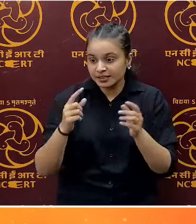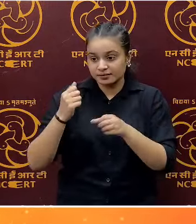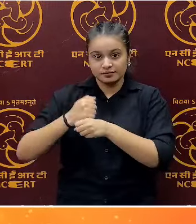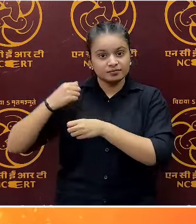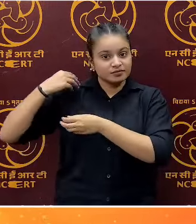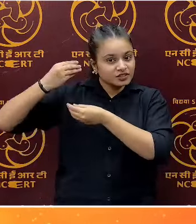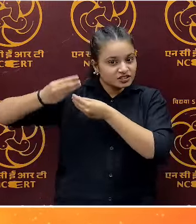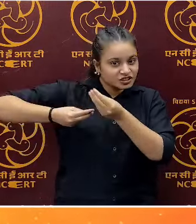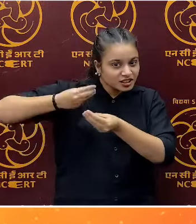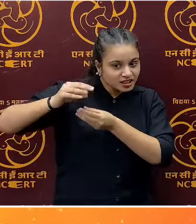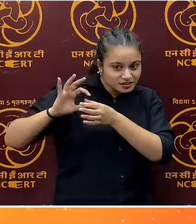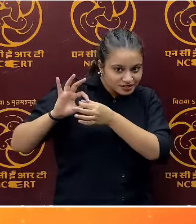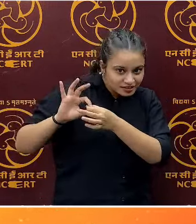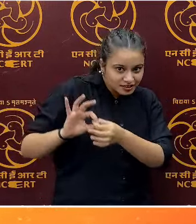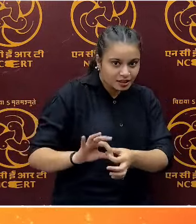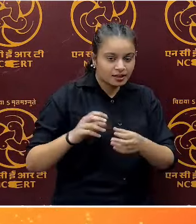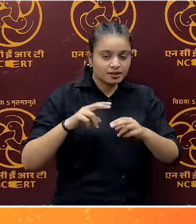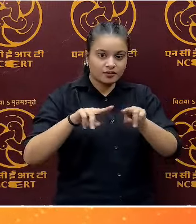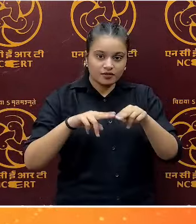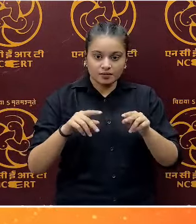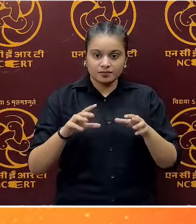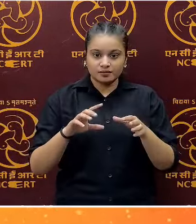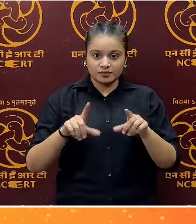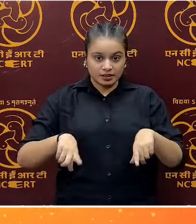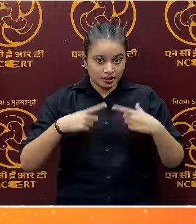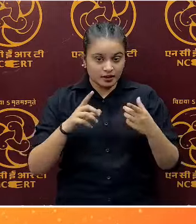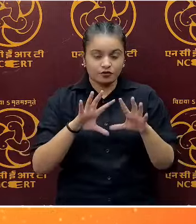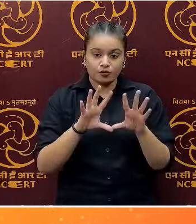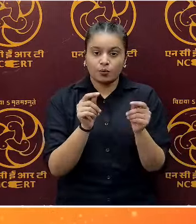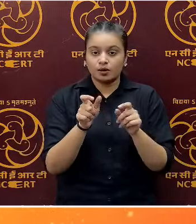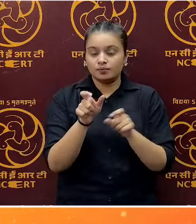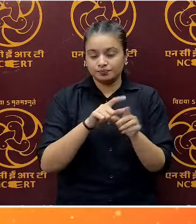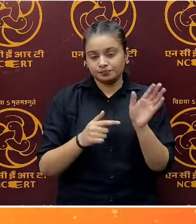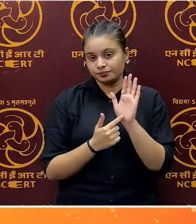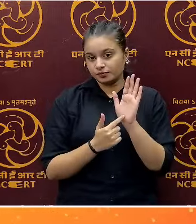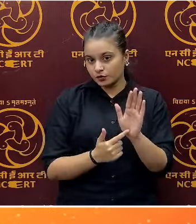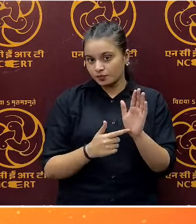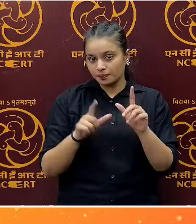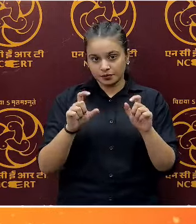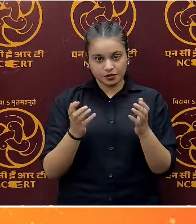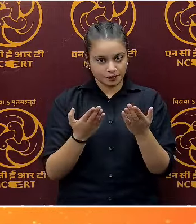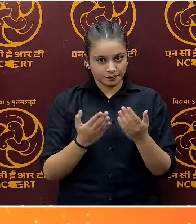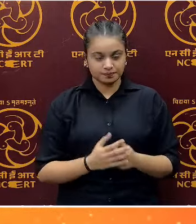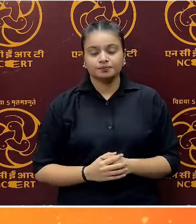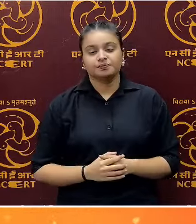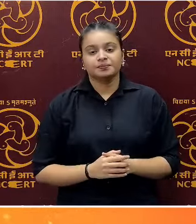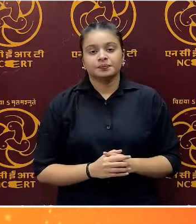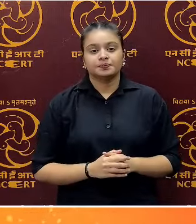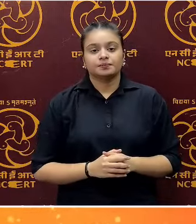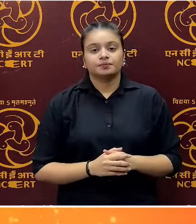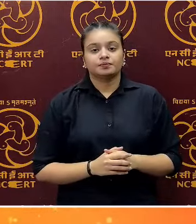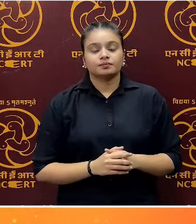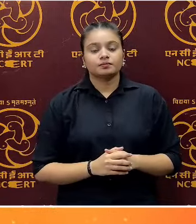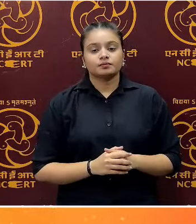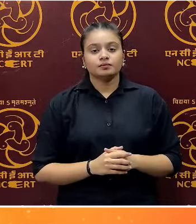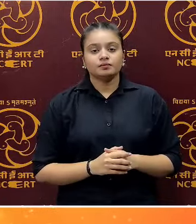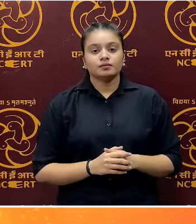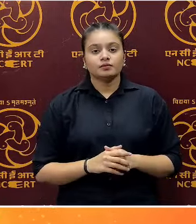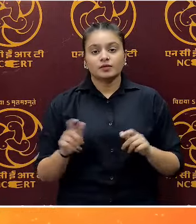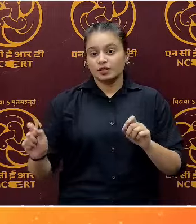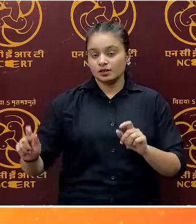family, that we all live together. Okay, and for that I will show you this one picture. Okay. Okay, here it is, as you can see on the